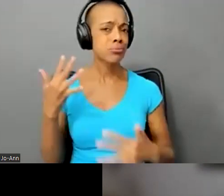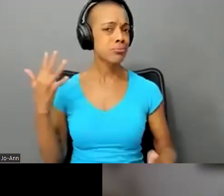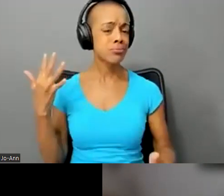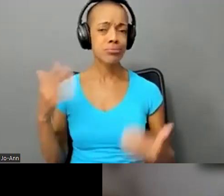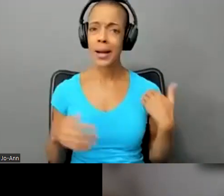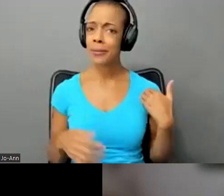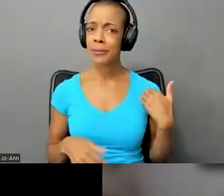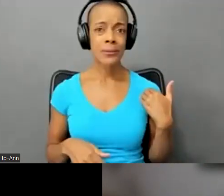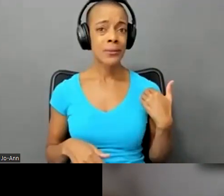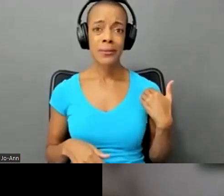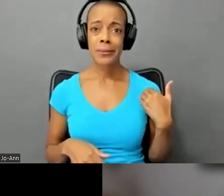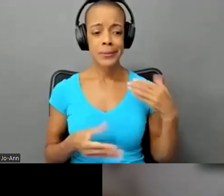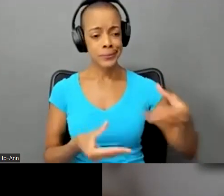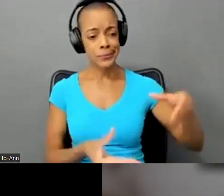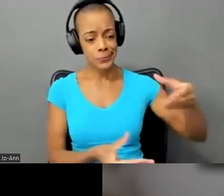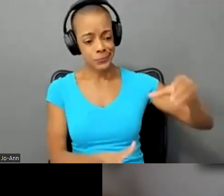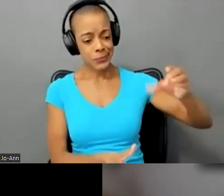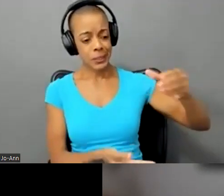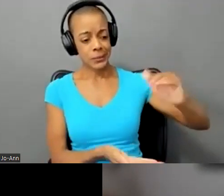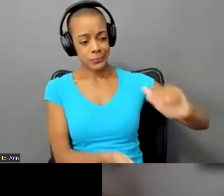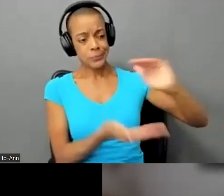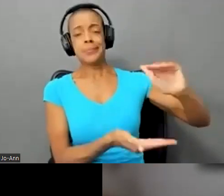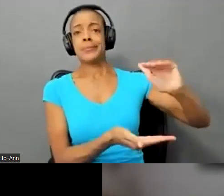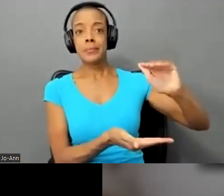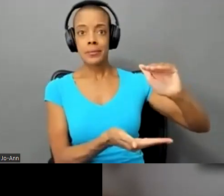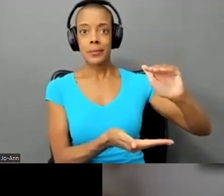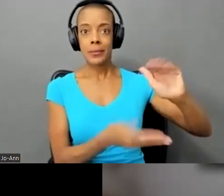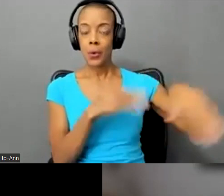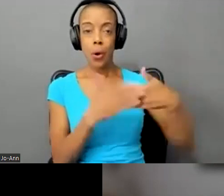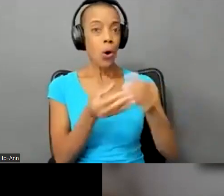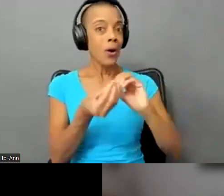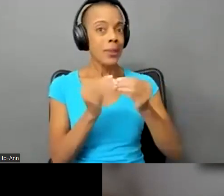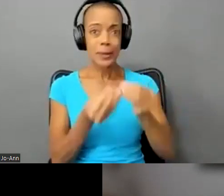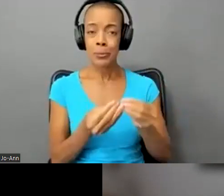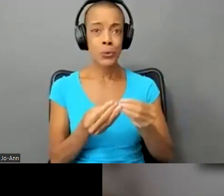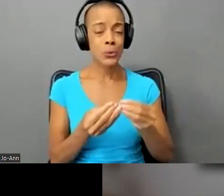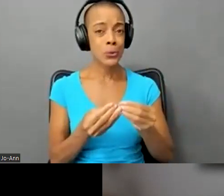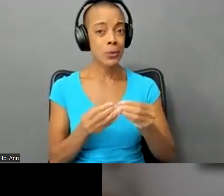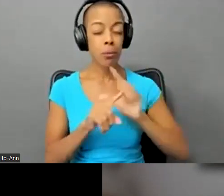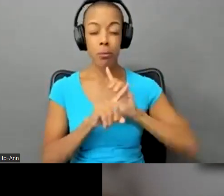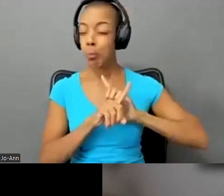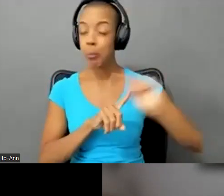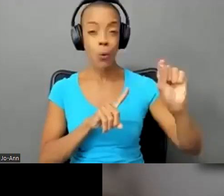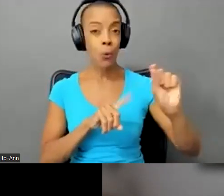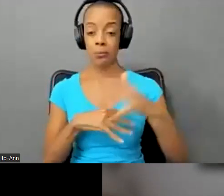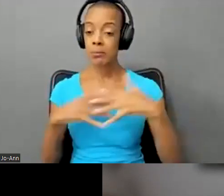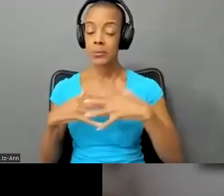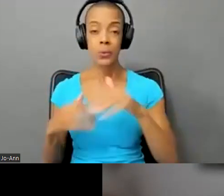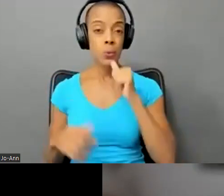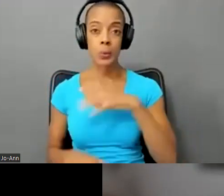pointing to the staggering numbers that I just talked about for Indigenous women. I think